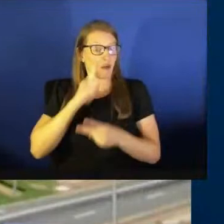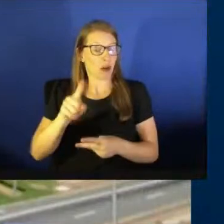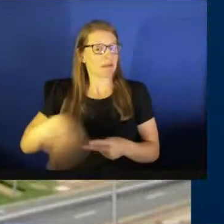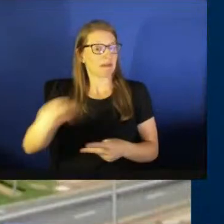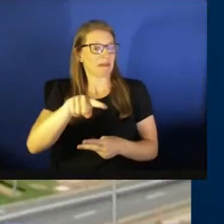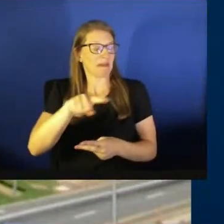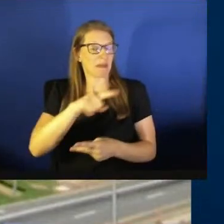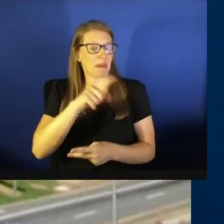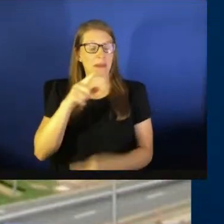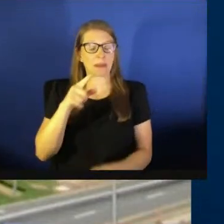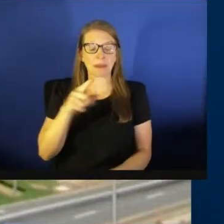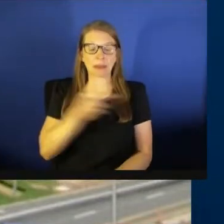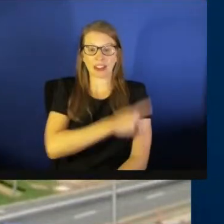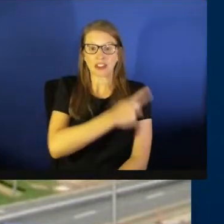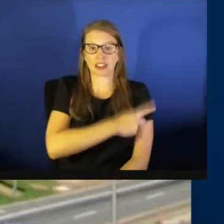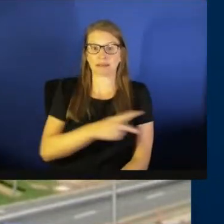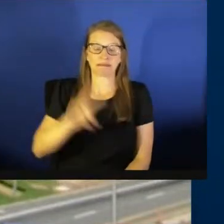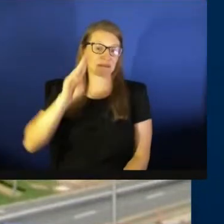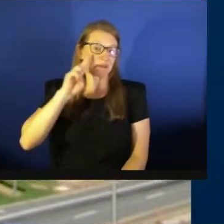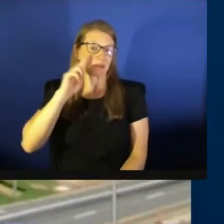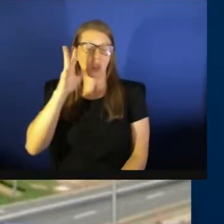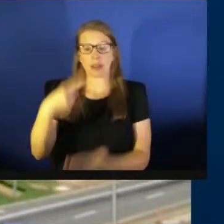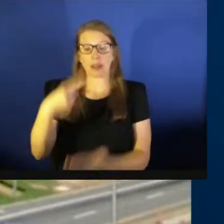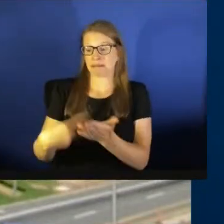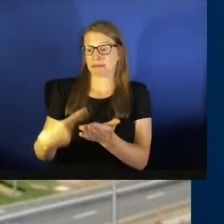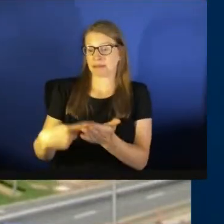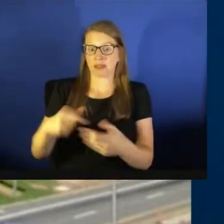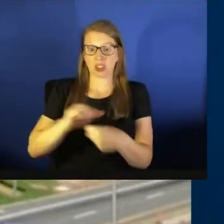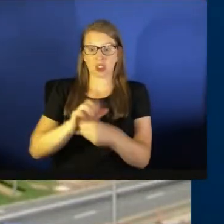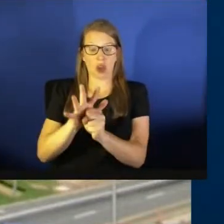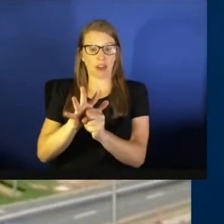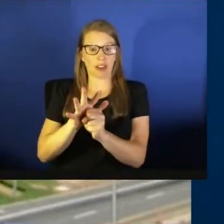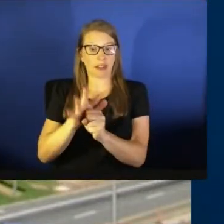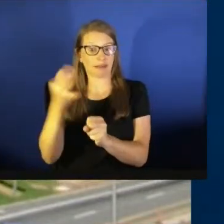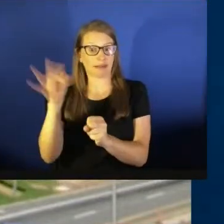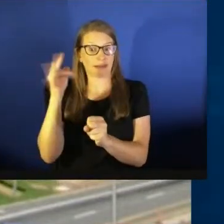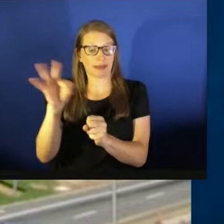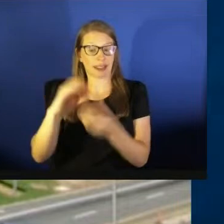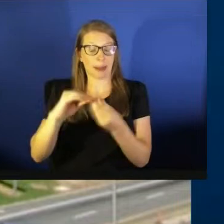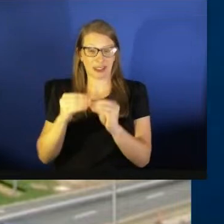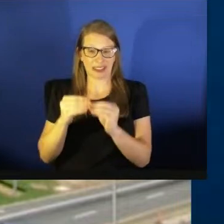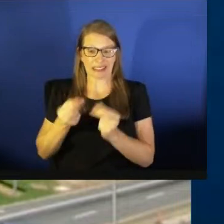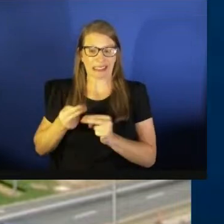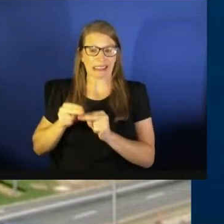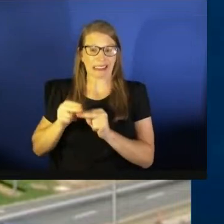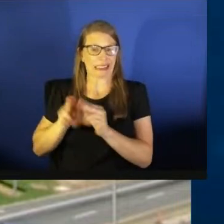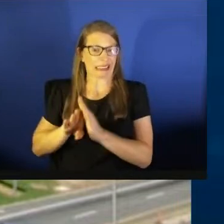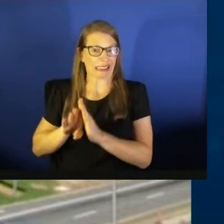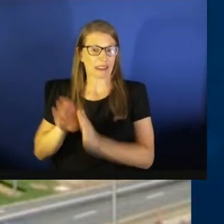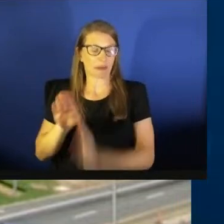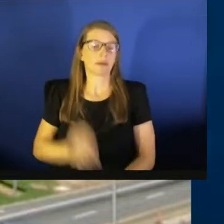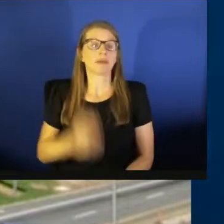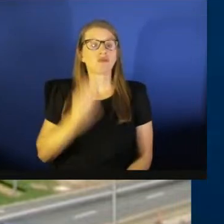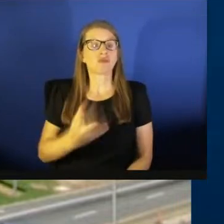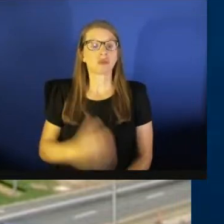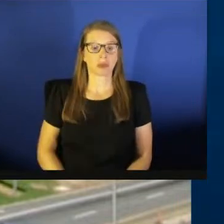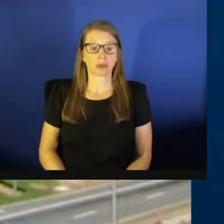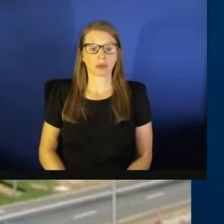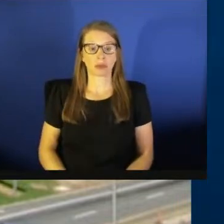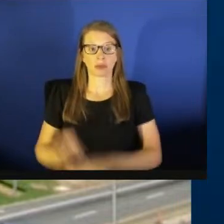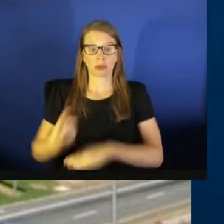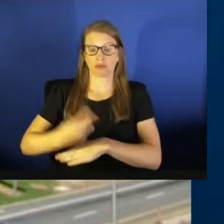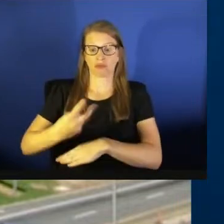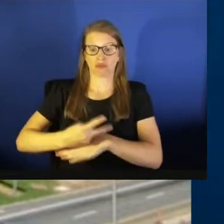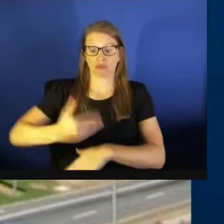Dana Hawkinson joins us in about 15 with the latest COVID numbers, and they are creeping up. And we are just days away from children under the